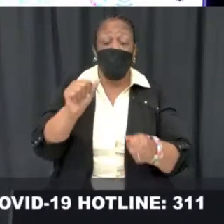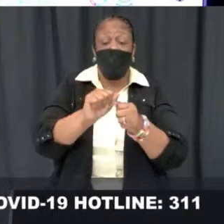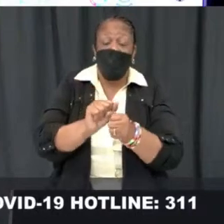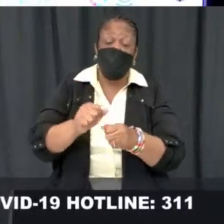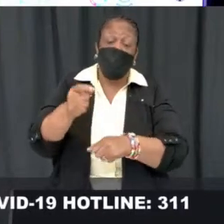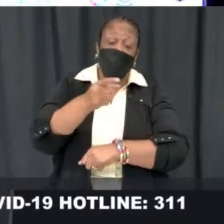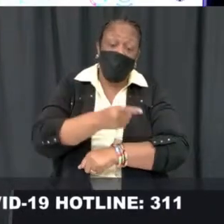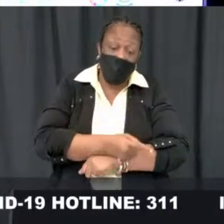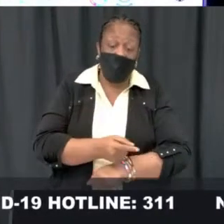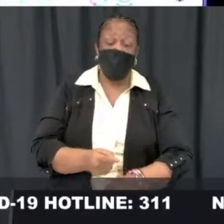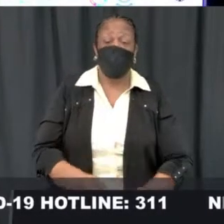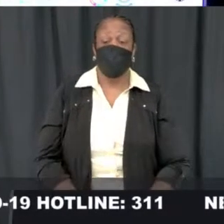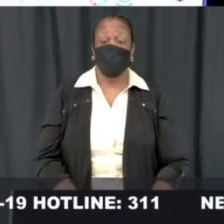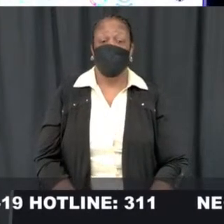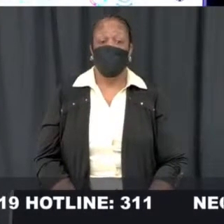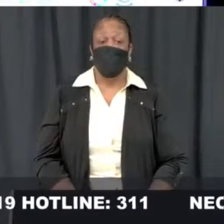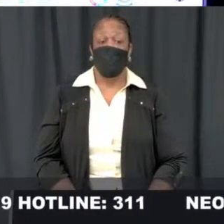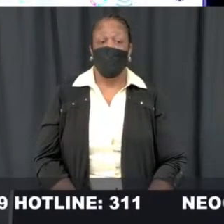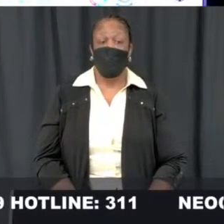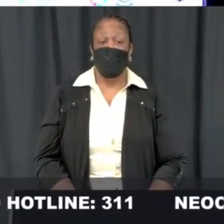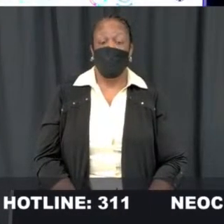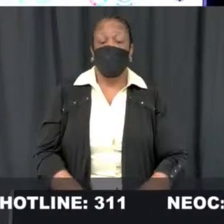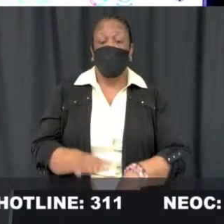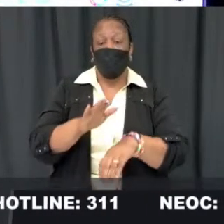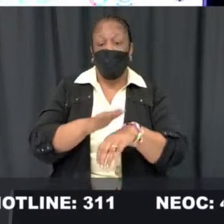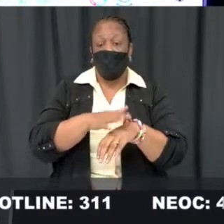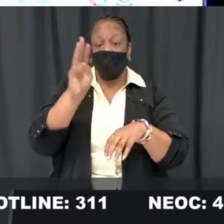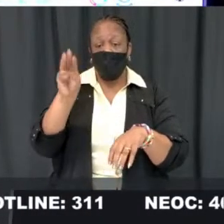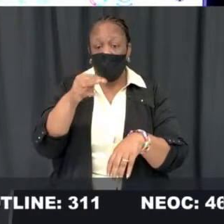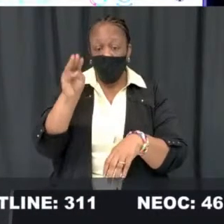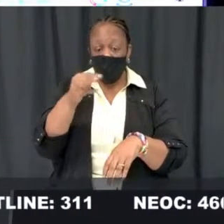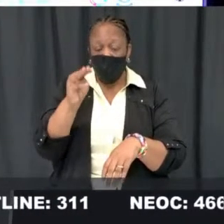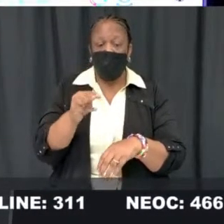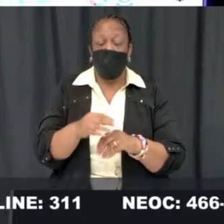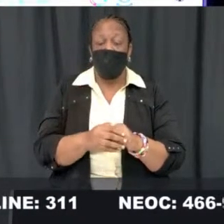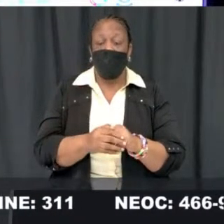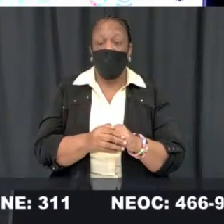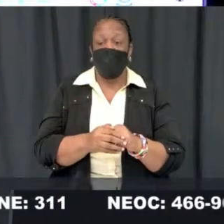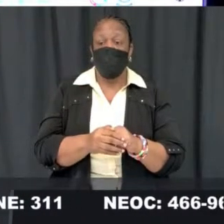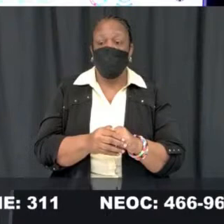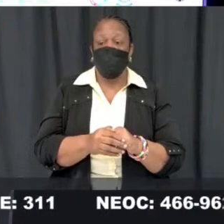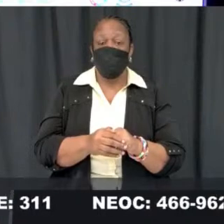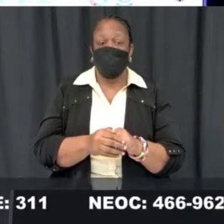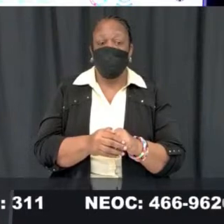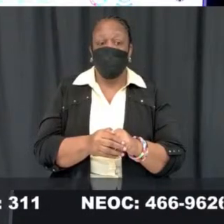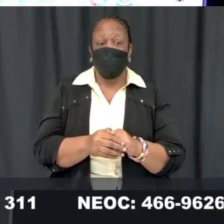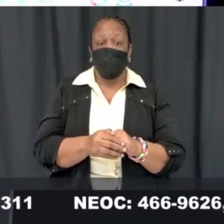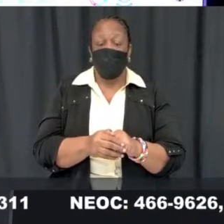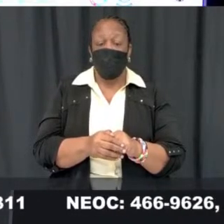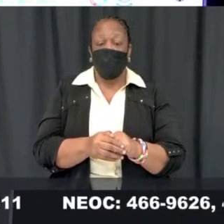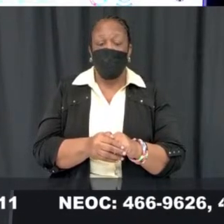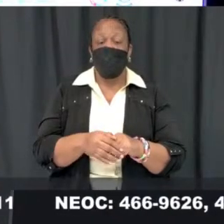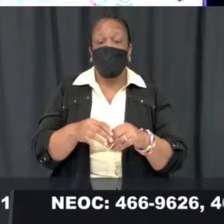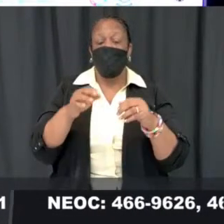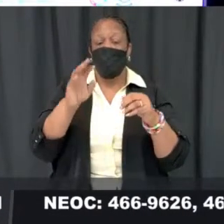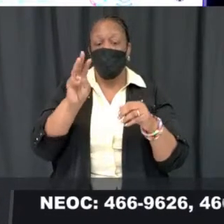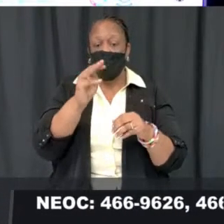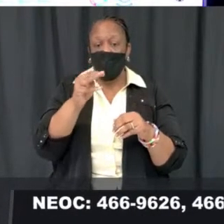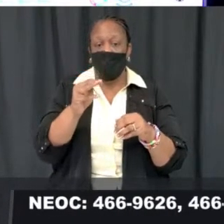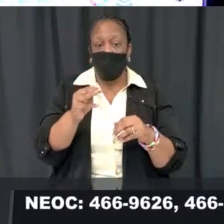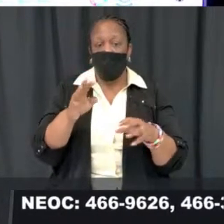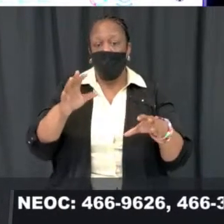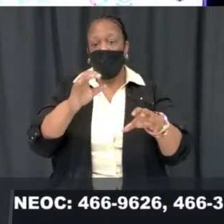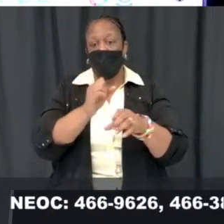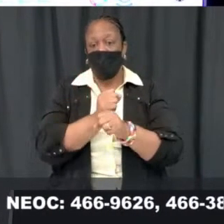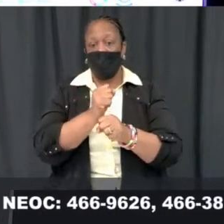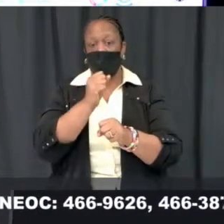Since my last presentation on Monday, the police have arrested 2 persons for breaches of the regulations, 1 for